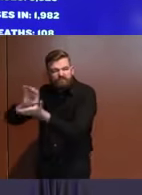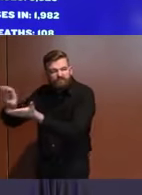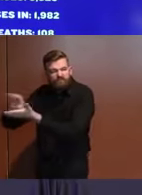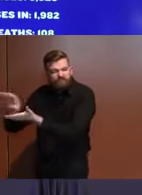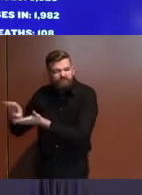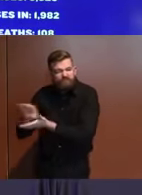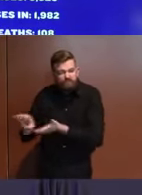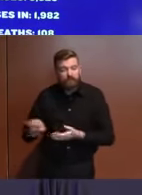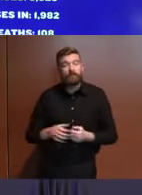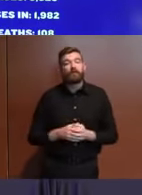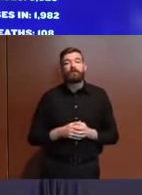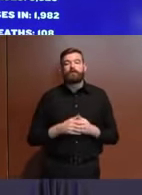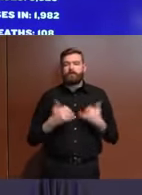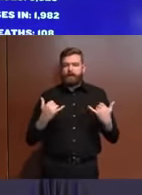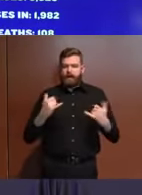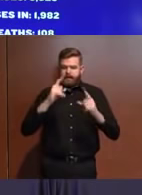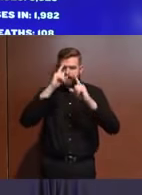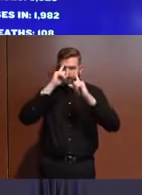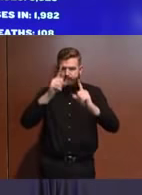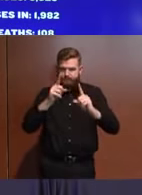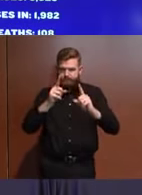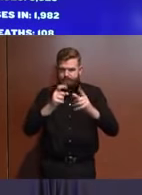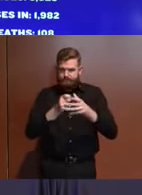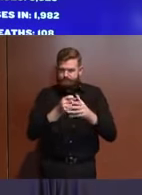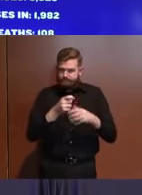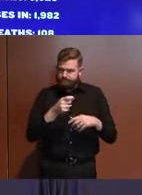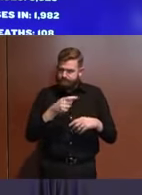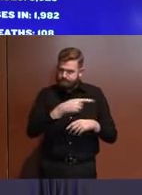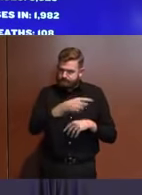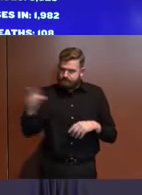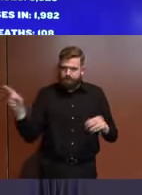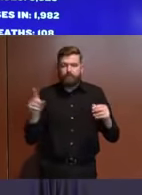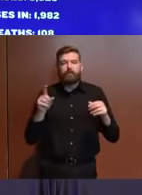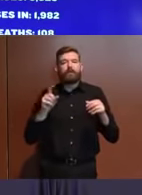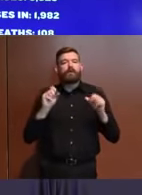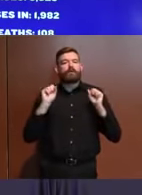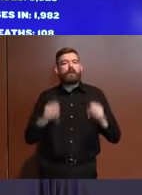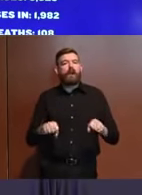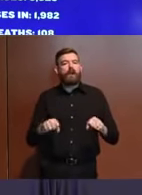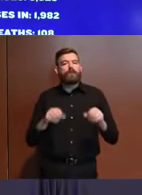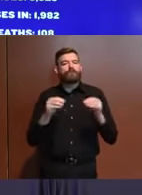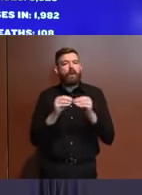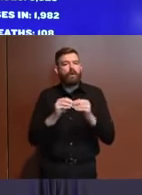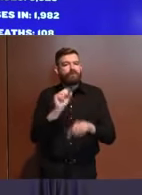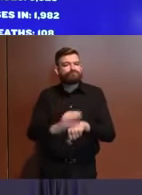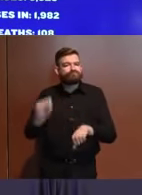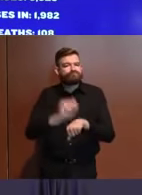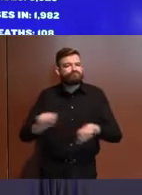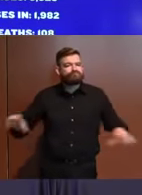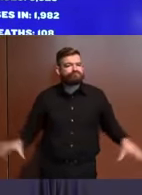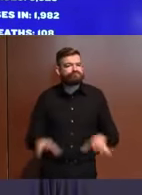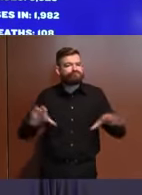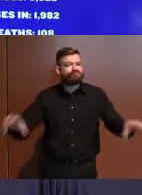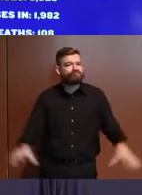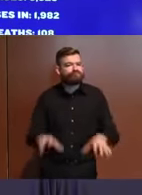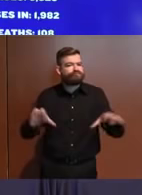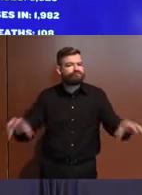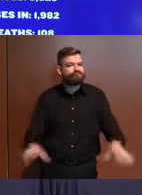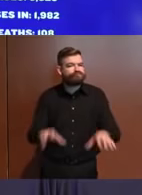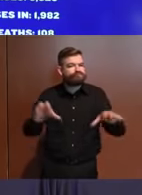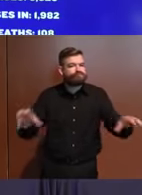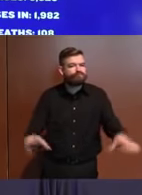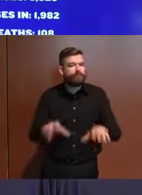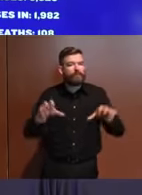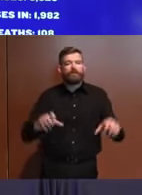expand their capacity. We must ensure their viability to meet the challenge this emergency